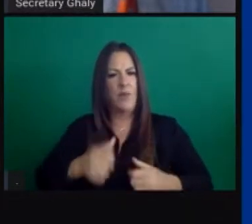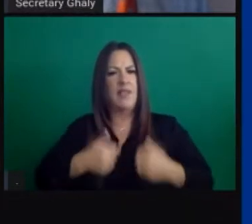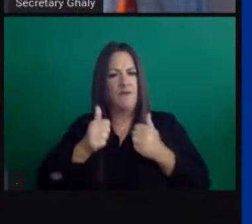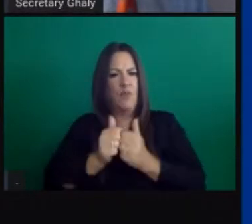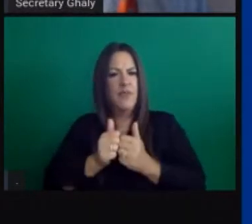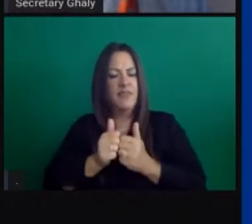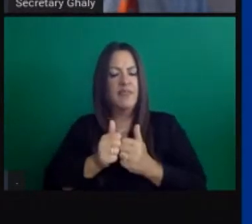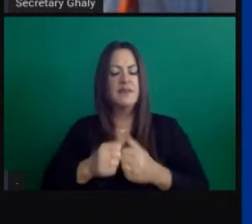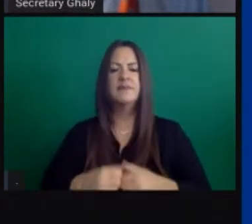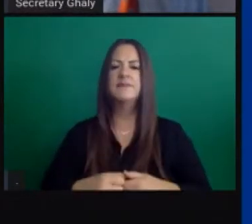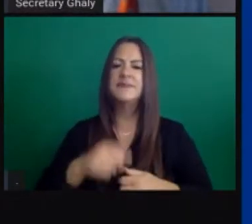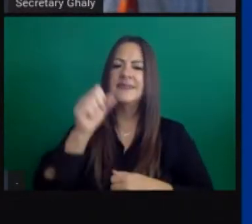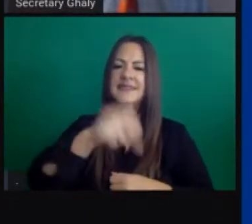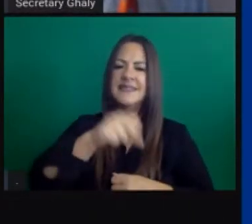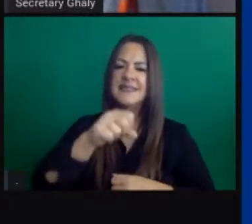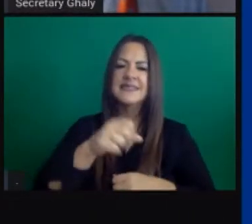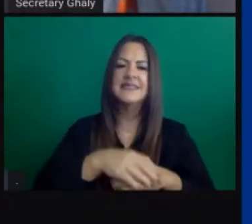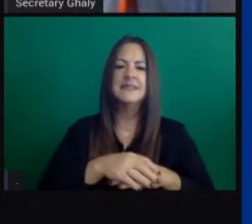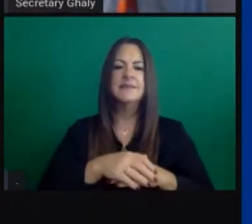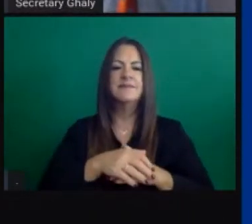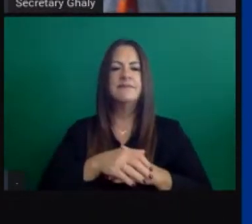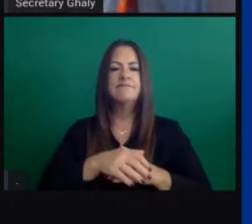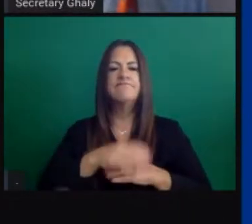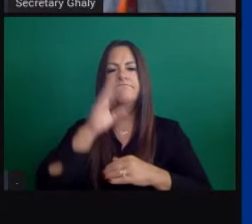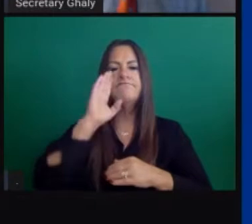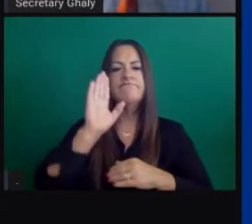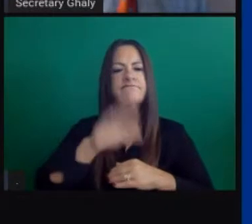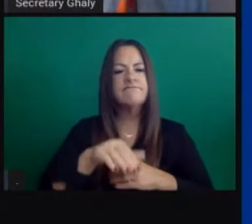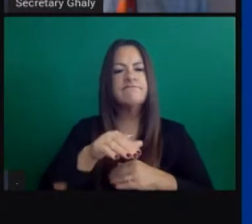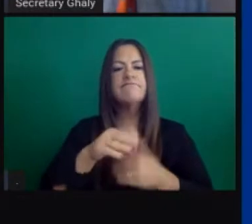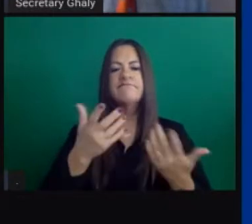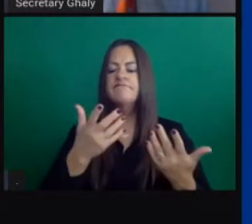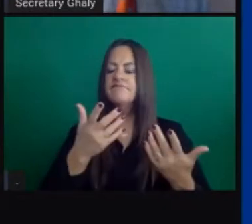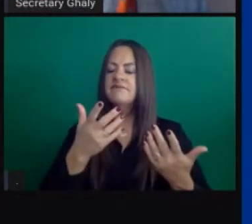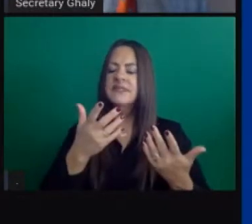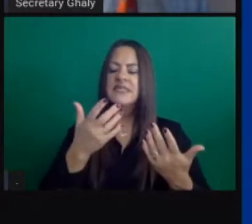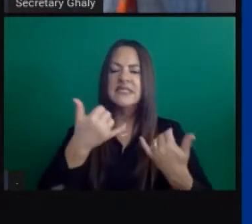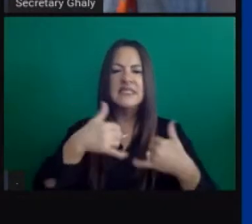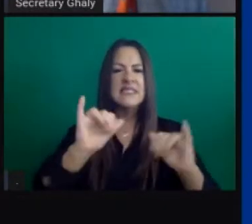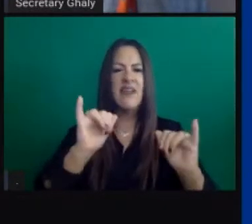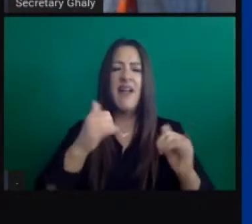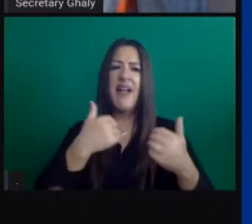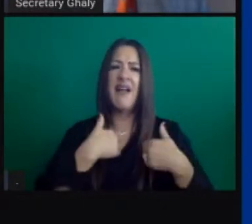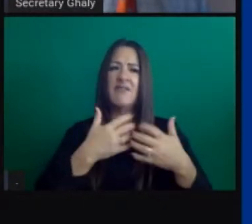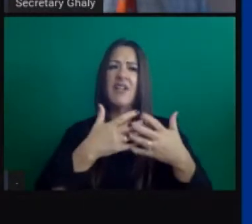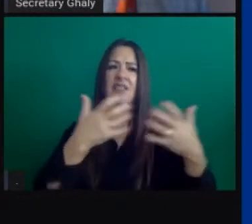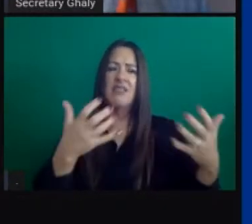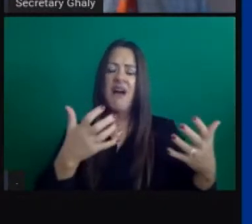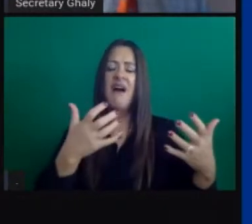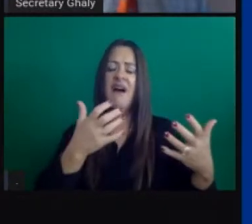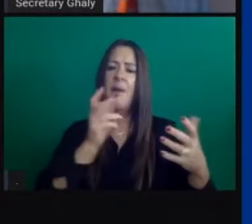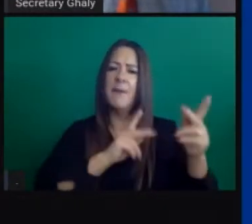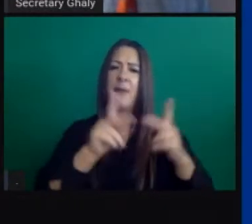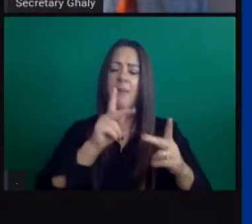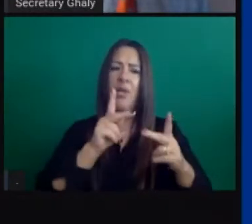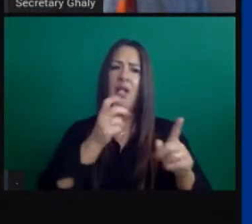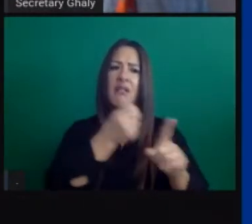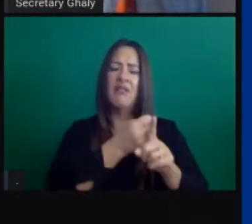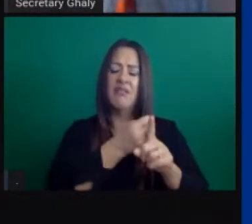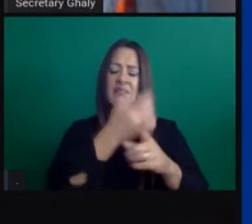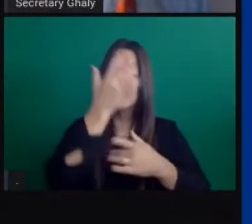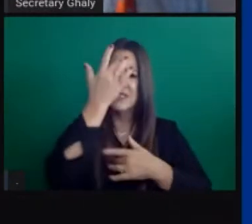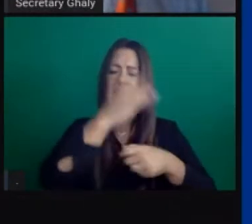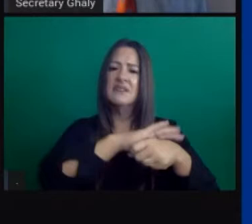communities. Yes, a little less than before, but still a tremendous amount. Still case rates on a day